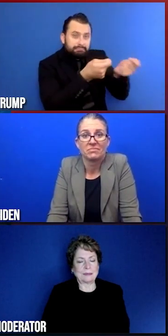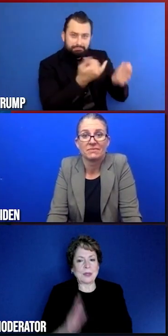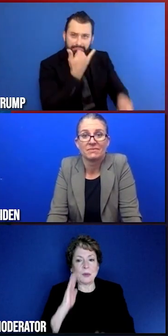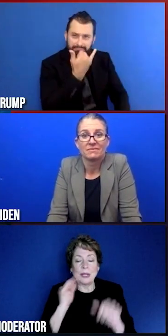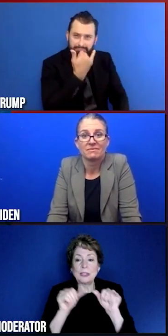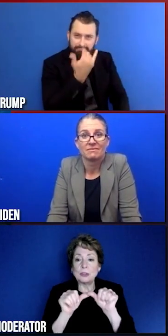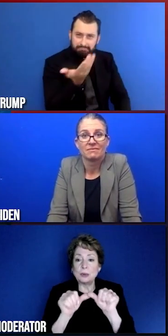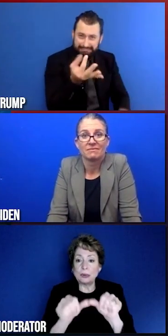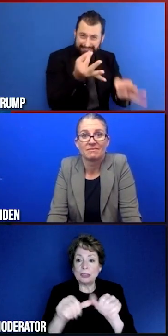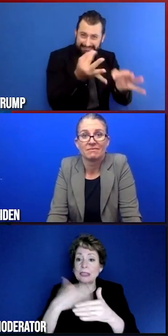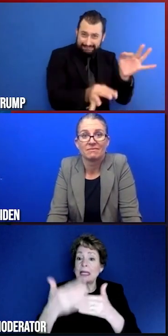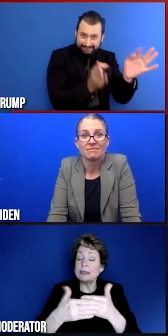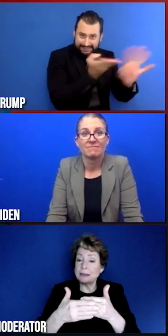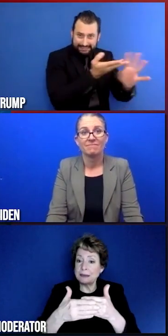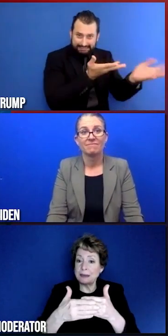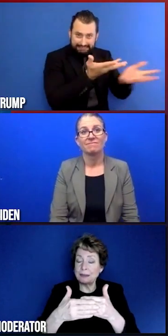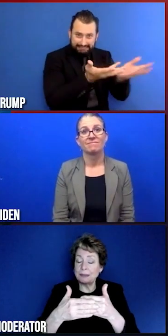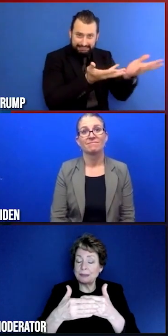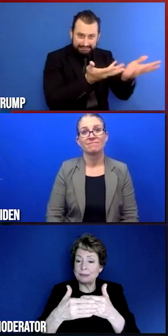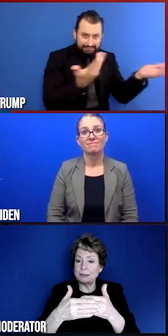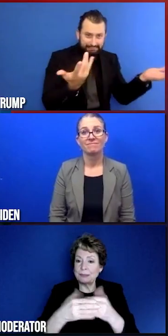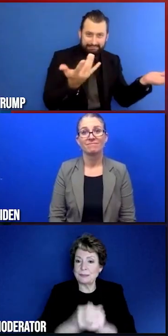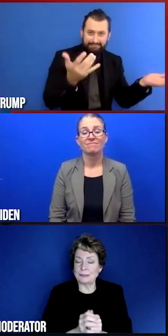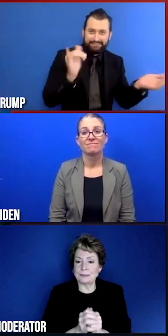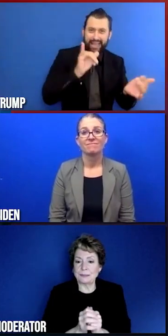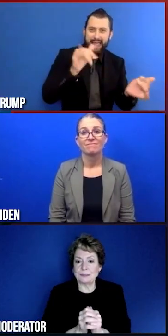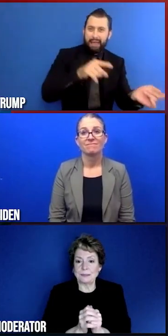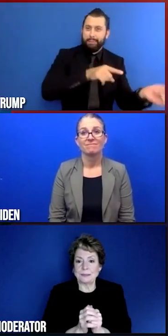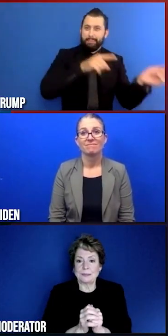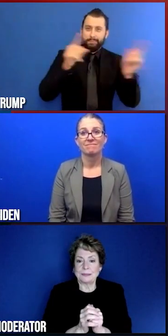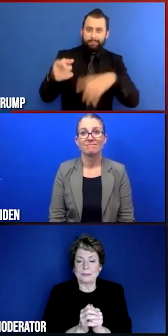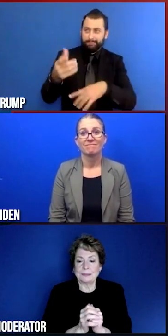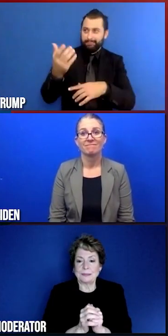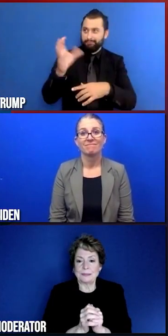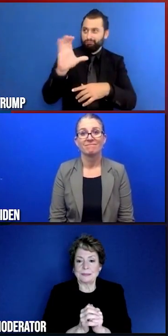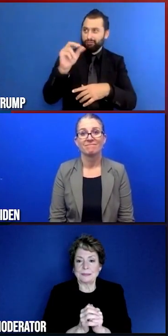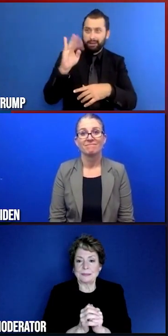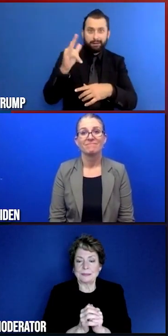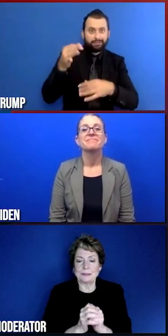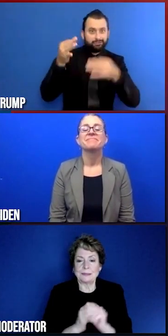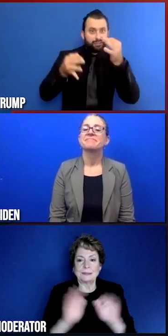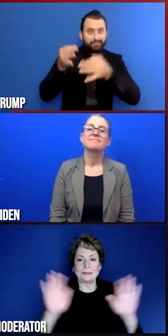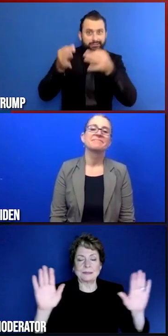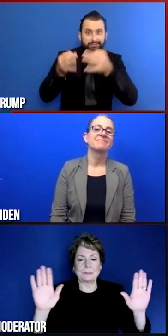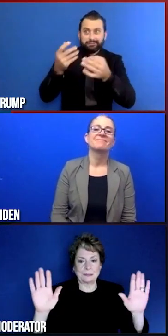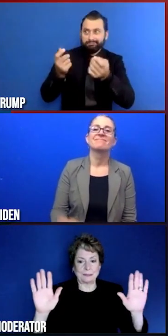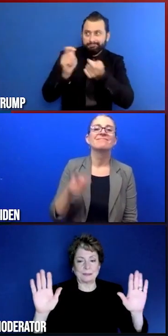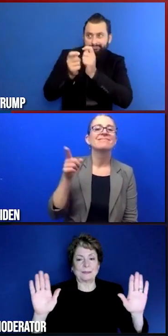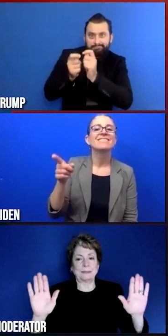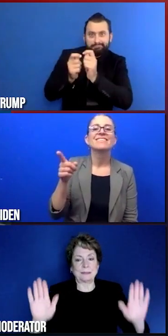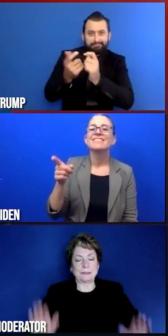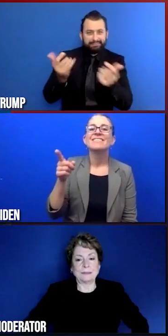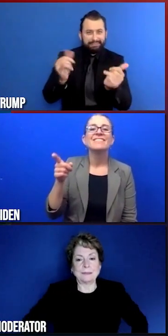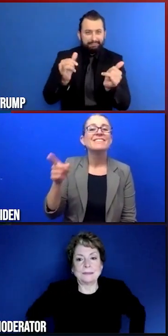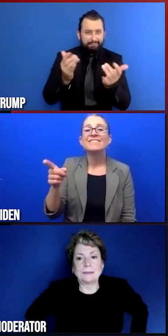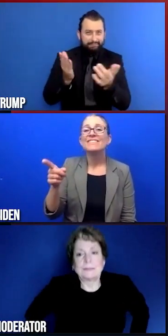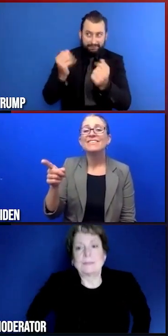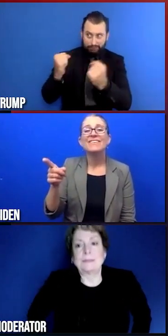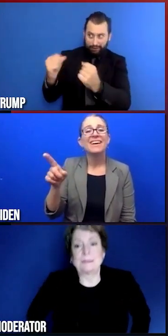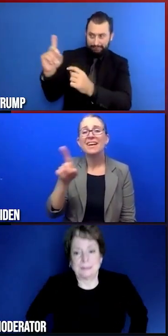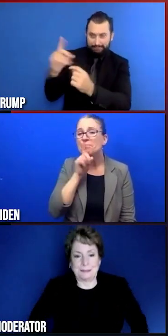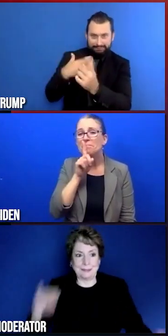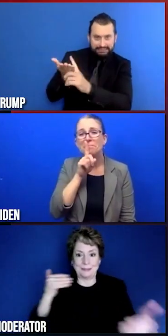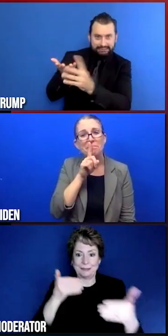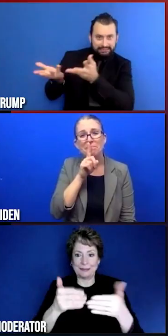justice reform. I had to talk Democrats into it. Gentlemen, we're running out of time, so we got to get on to climate change, please. You both